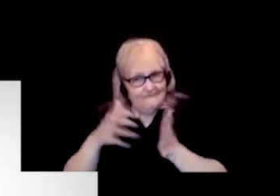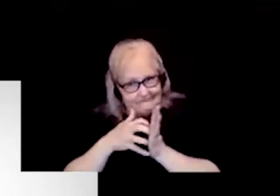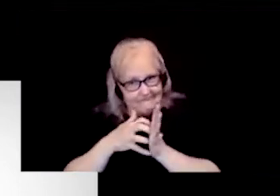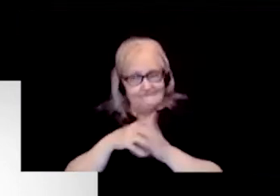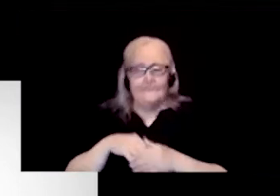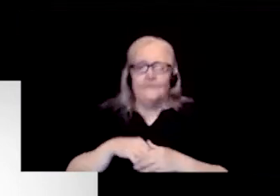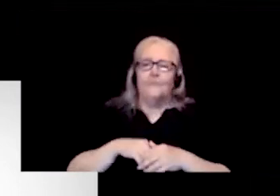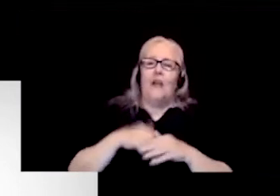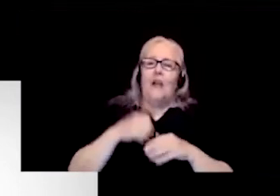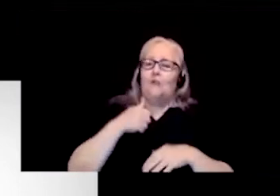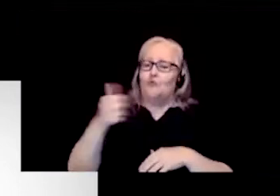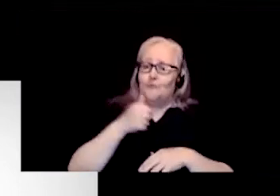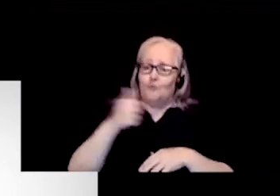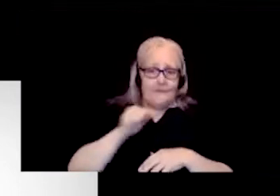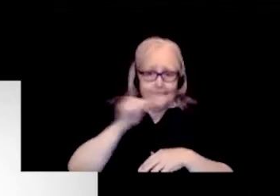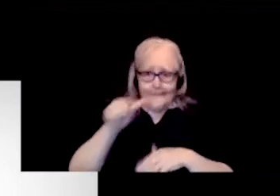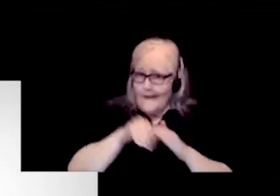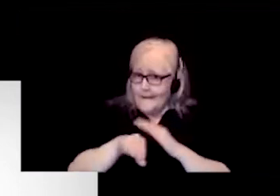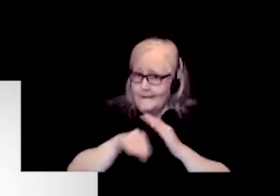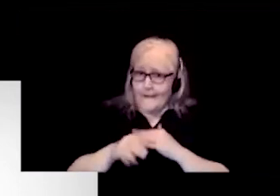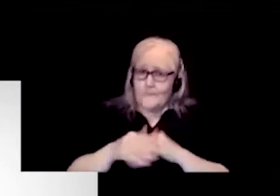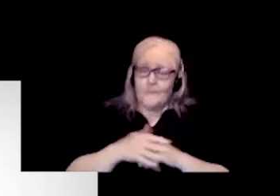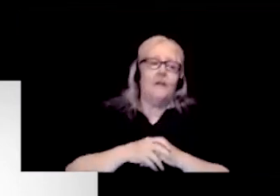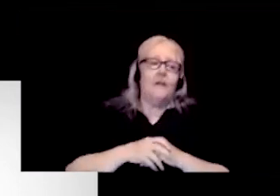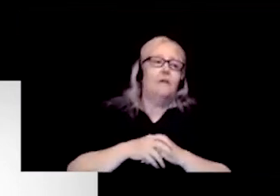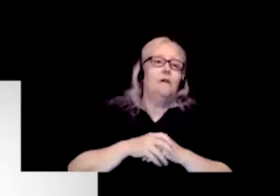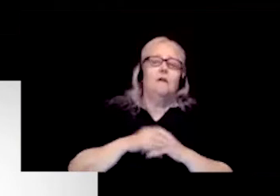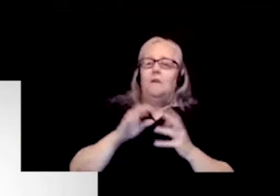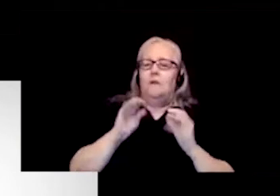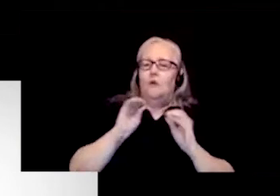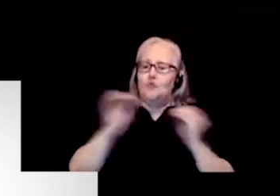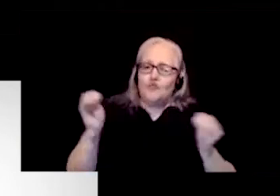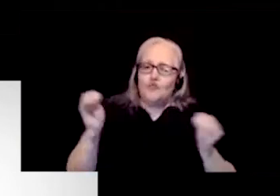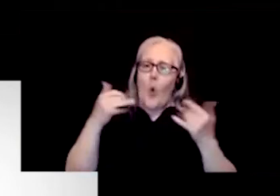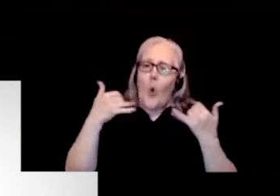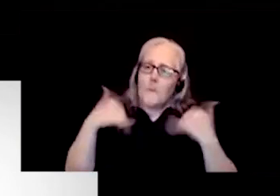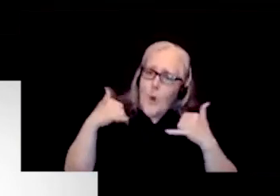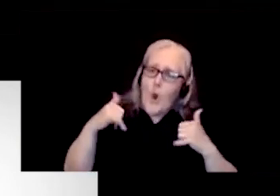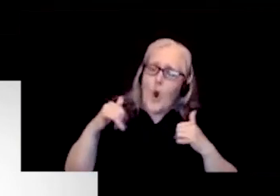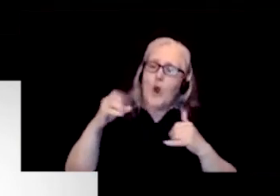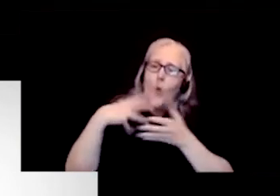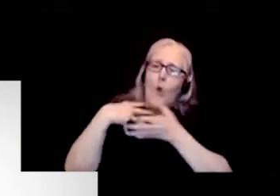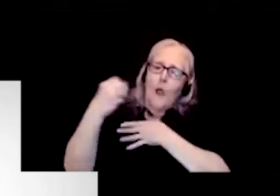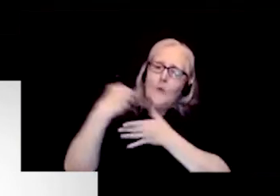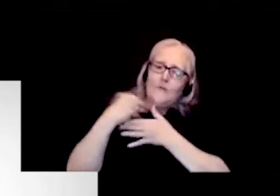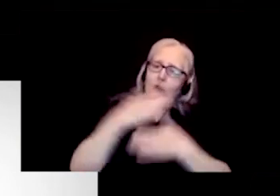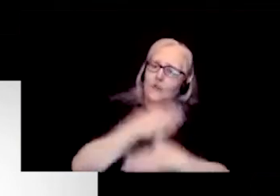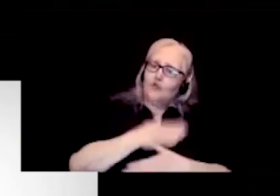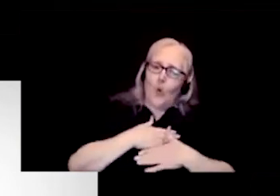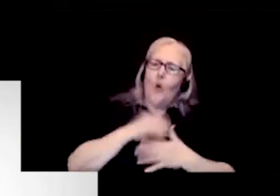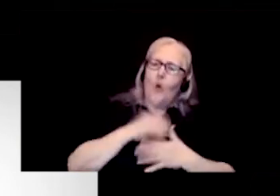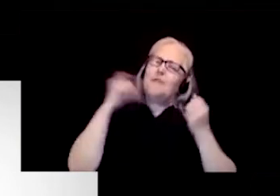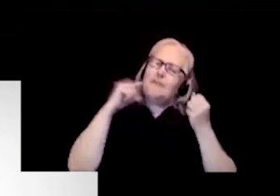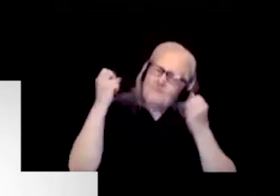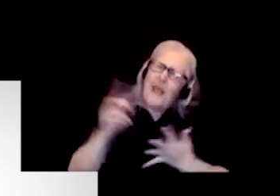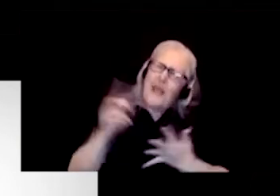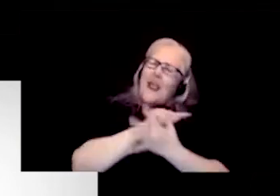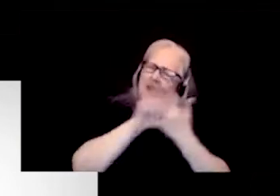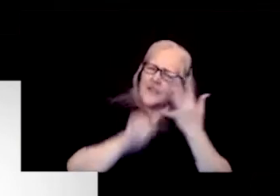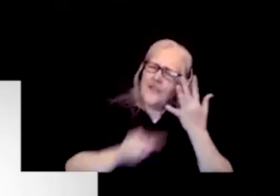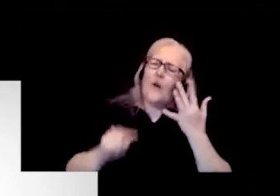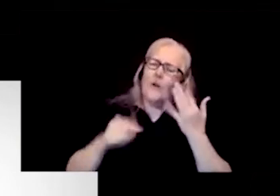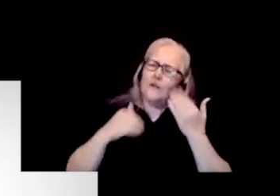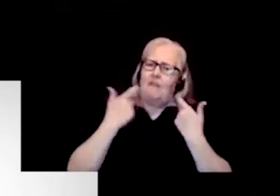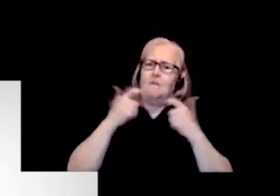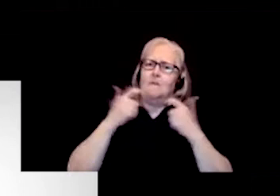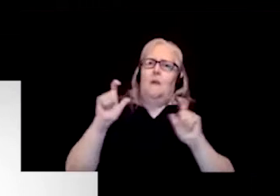transportation, a lack of parks and other recreational areas, and of course, other factors play an outsized role on our